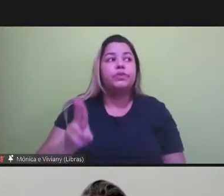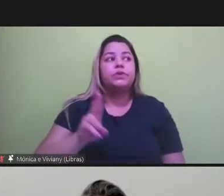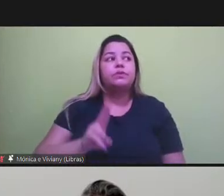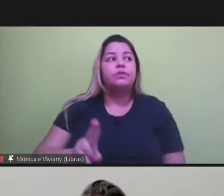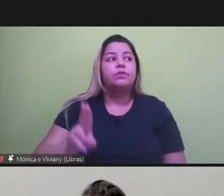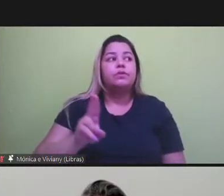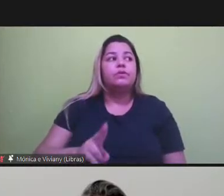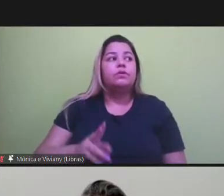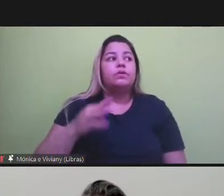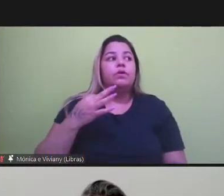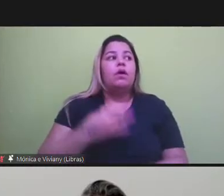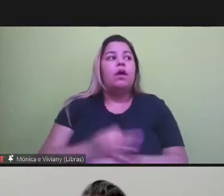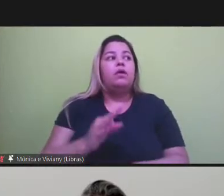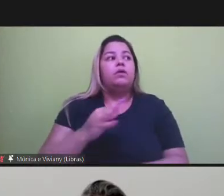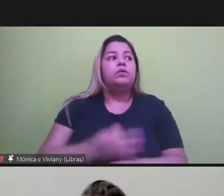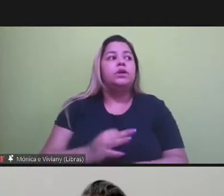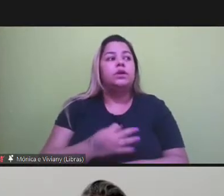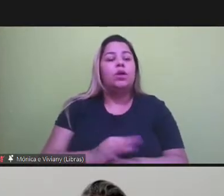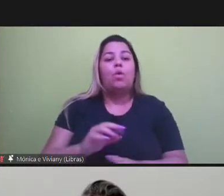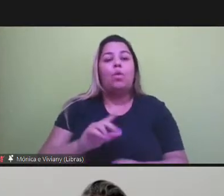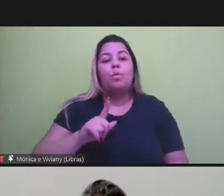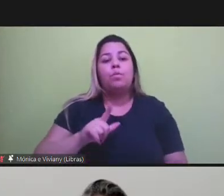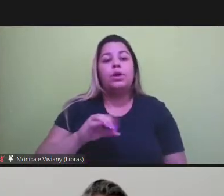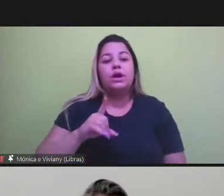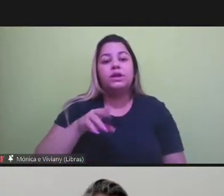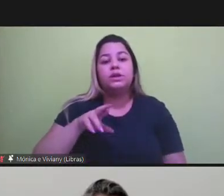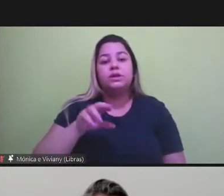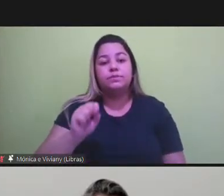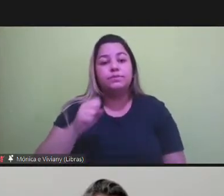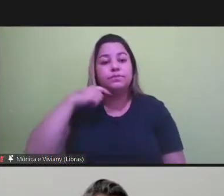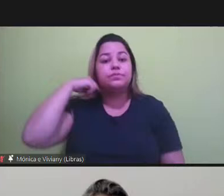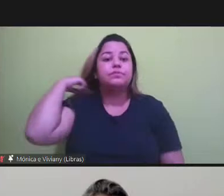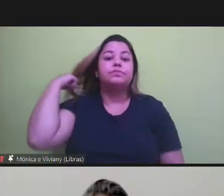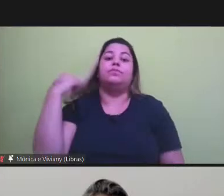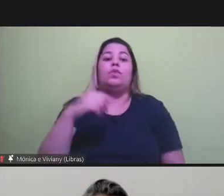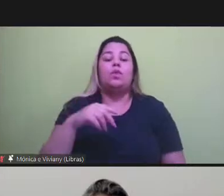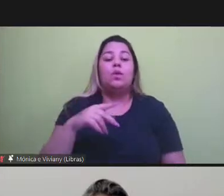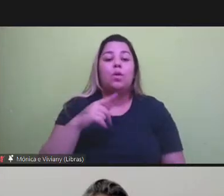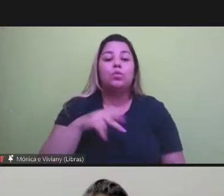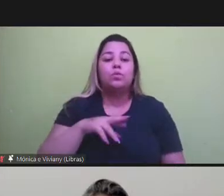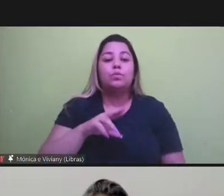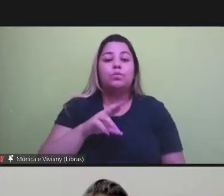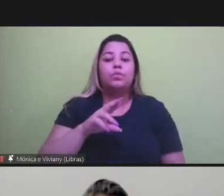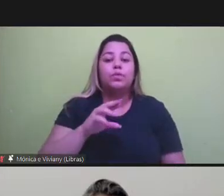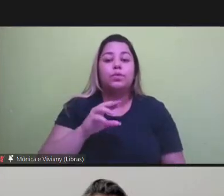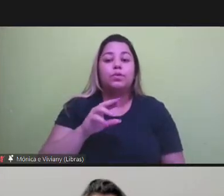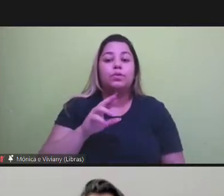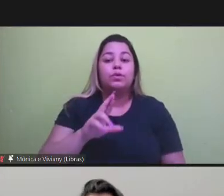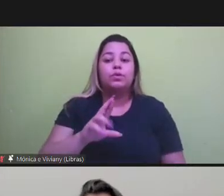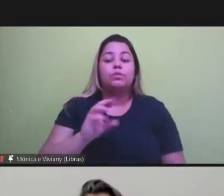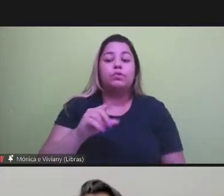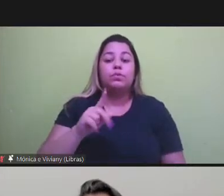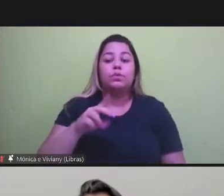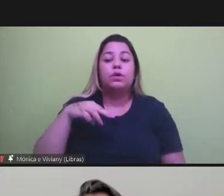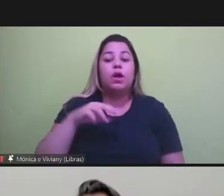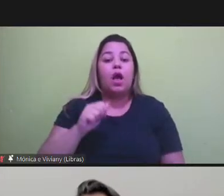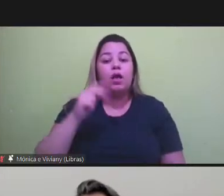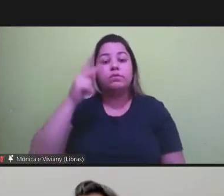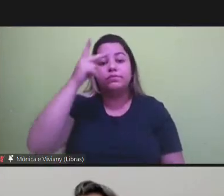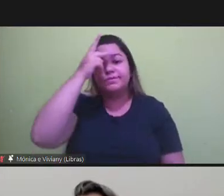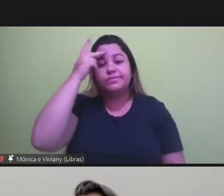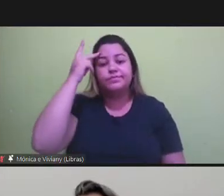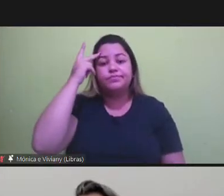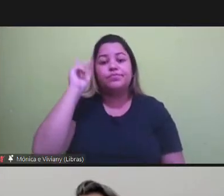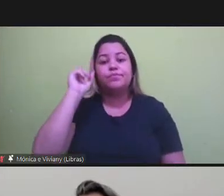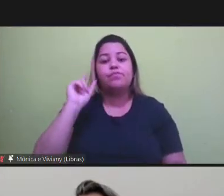leaders who would be part of the program, and also the persons from their communities